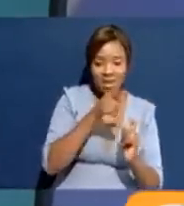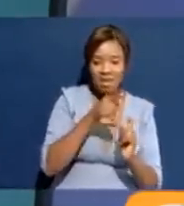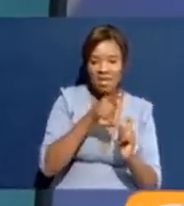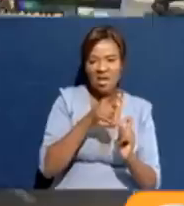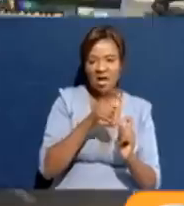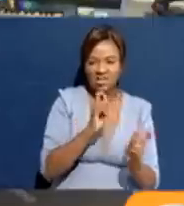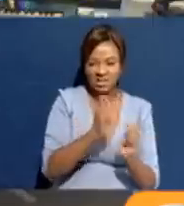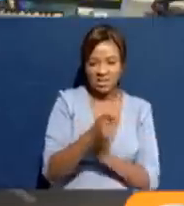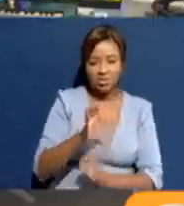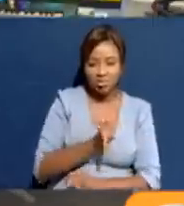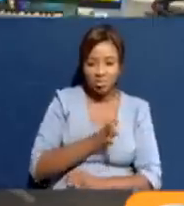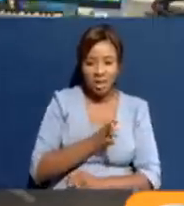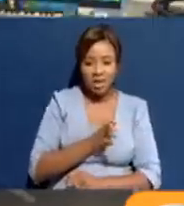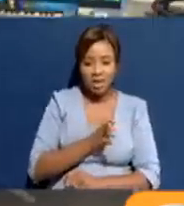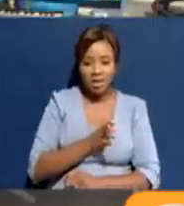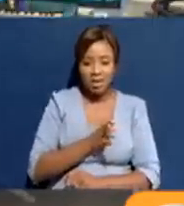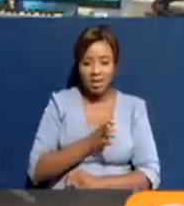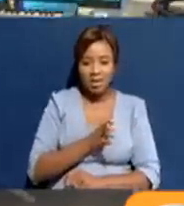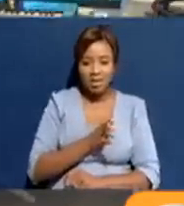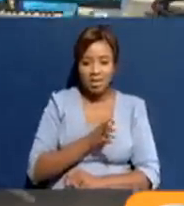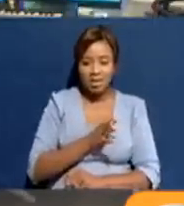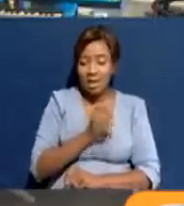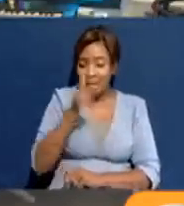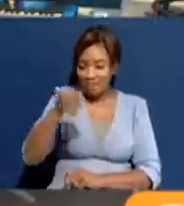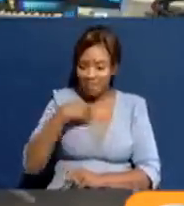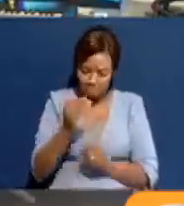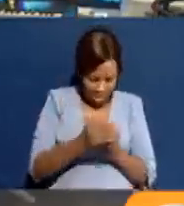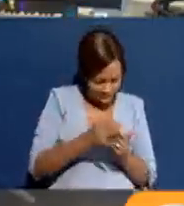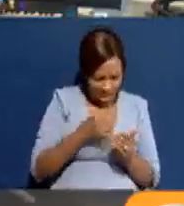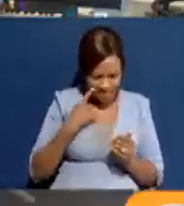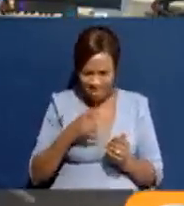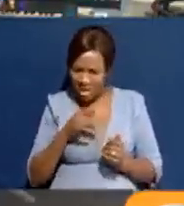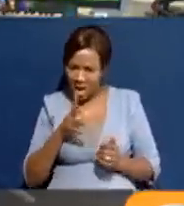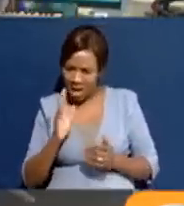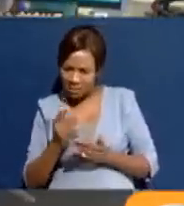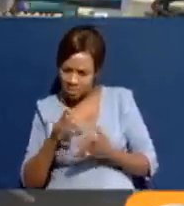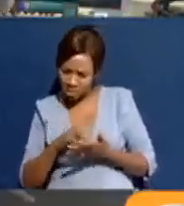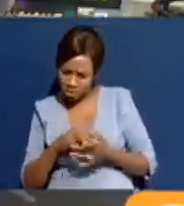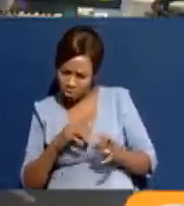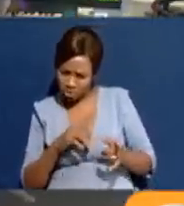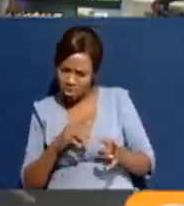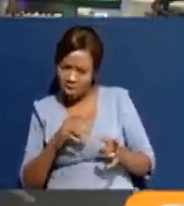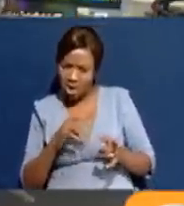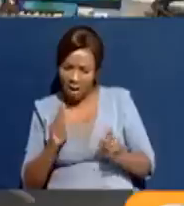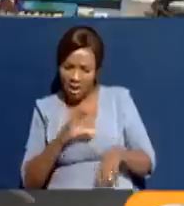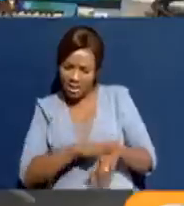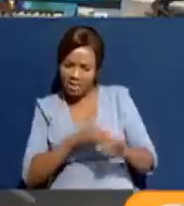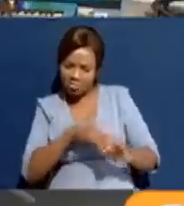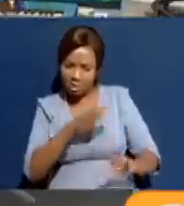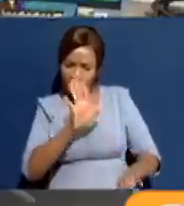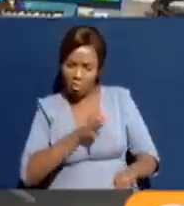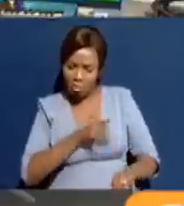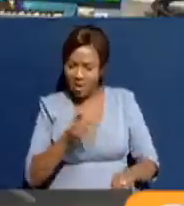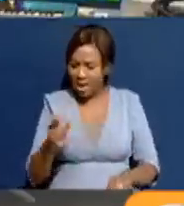own chickens, realized that certain conditions gave him more females than males, so he started working with that idea, and